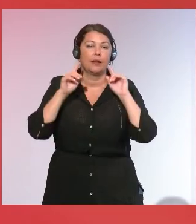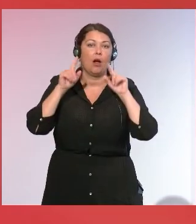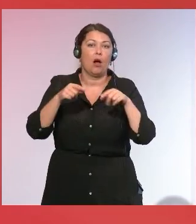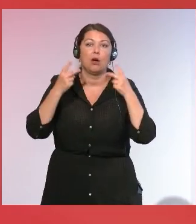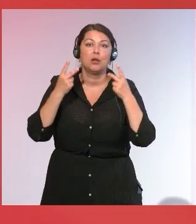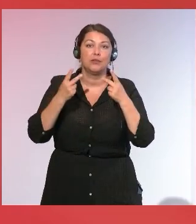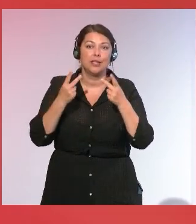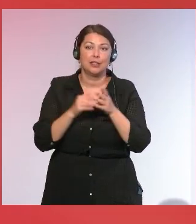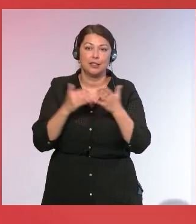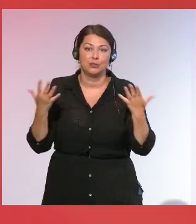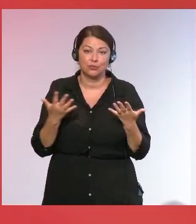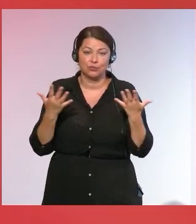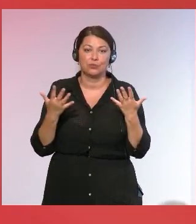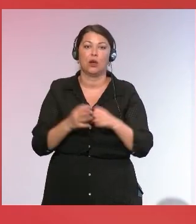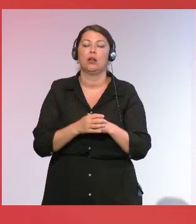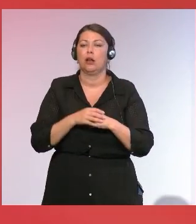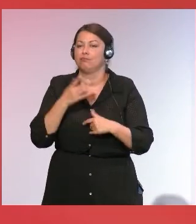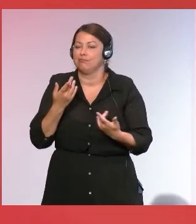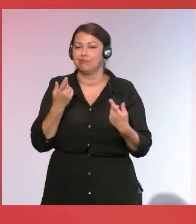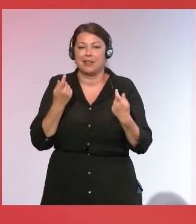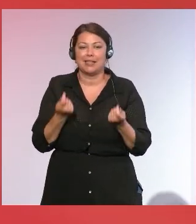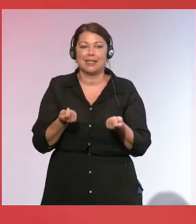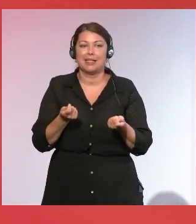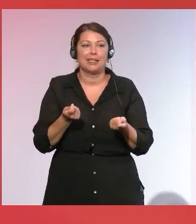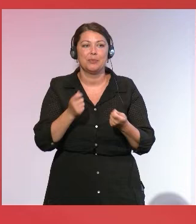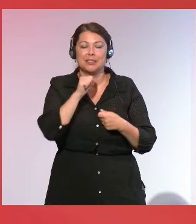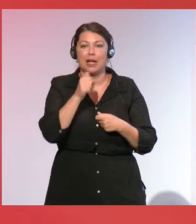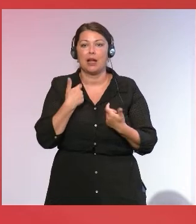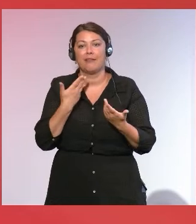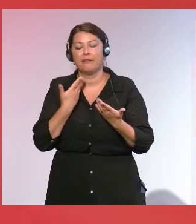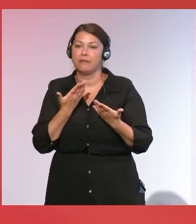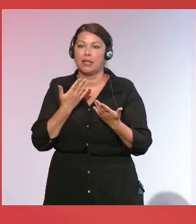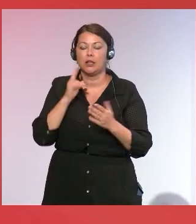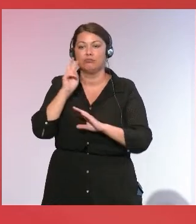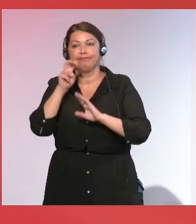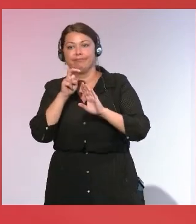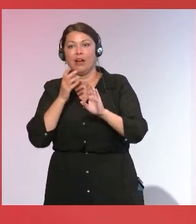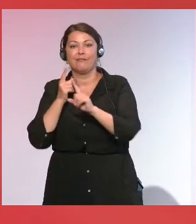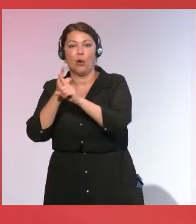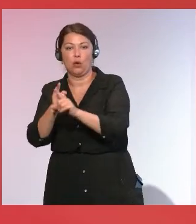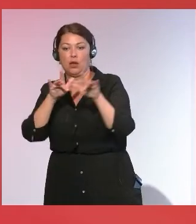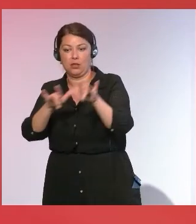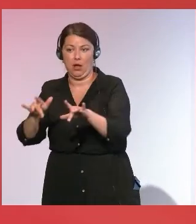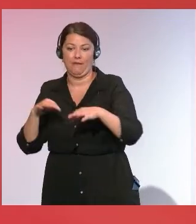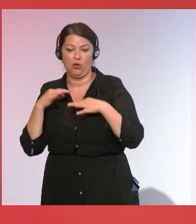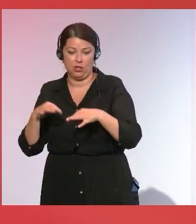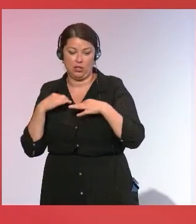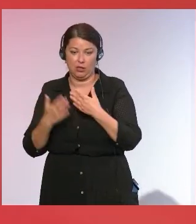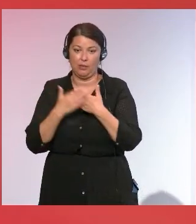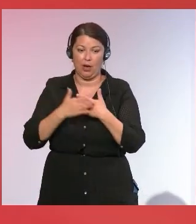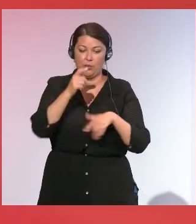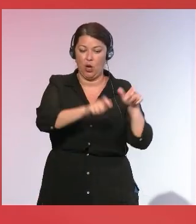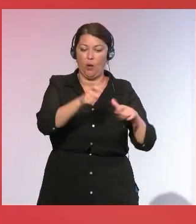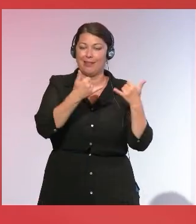unintended consequences for health. For example, you see a lot of people converting to biomass burning, wood-burning stoves.